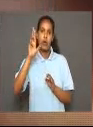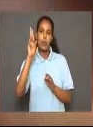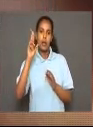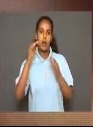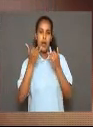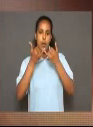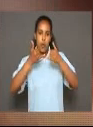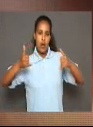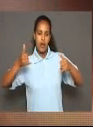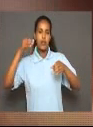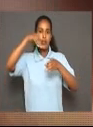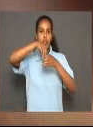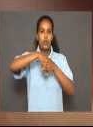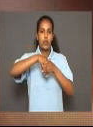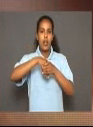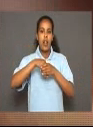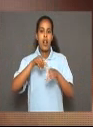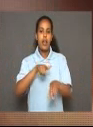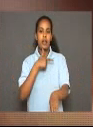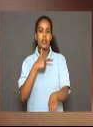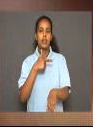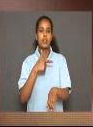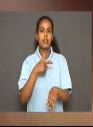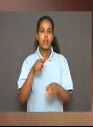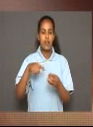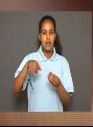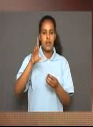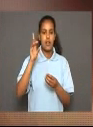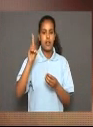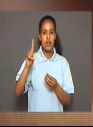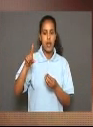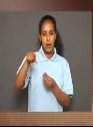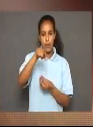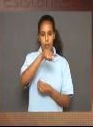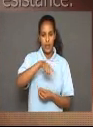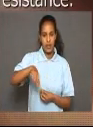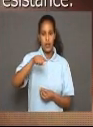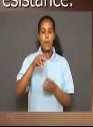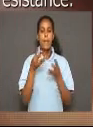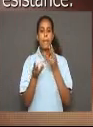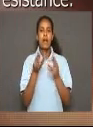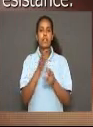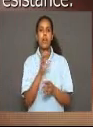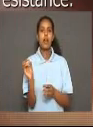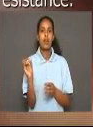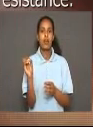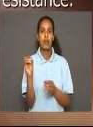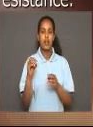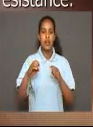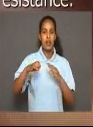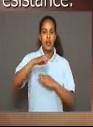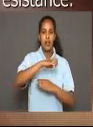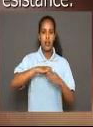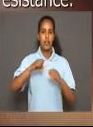wire includes its length, diameter, mass, and